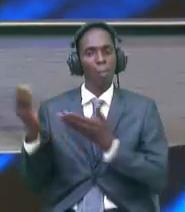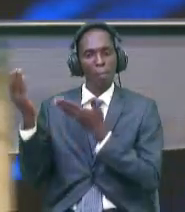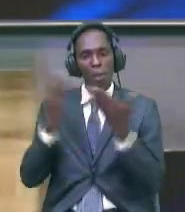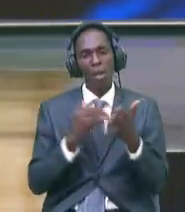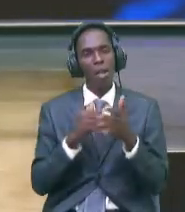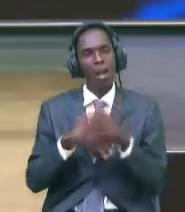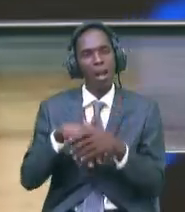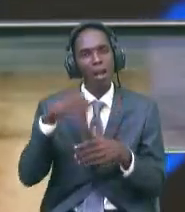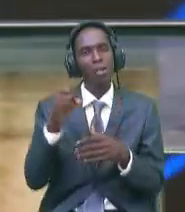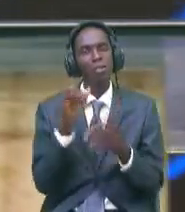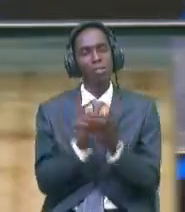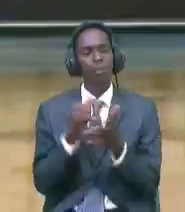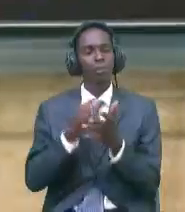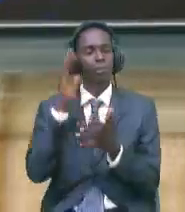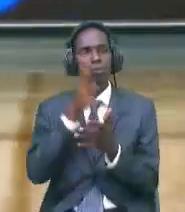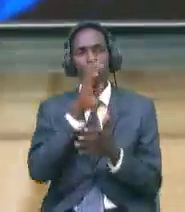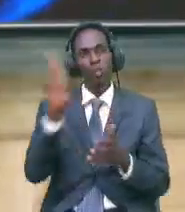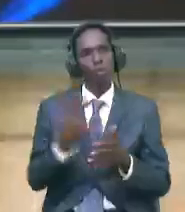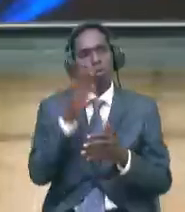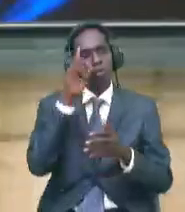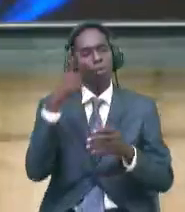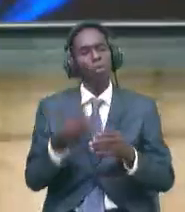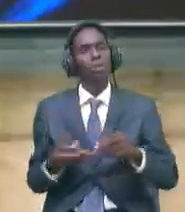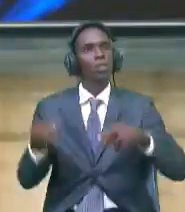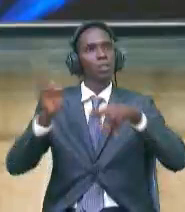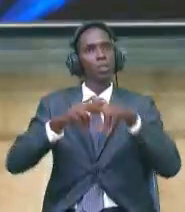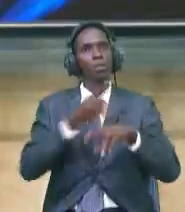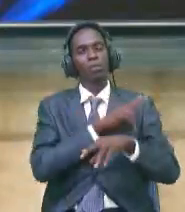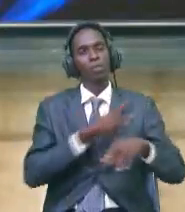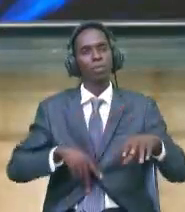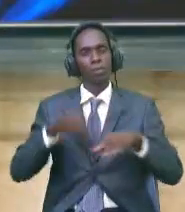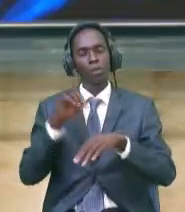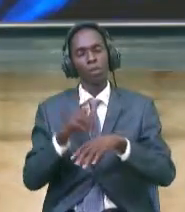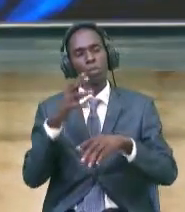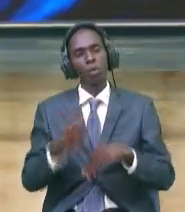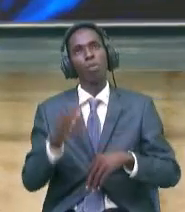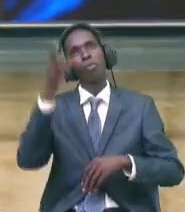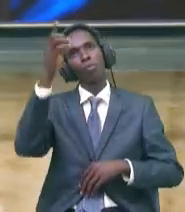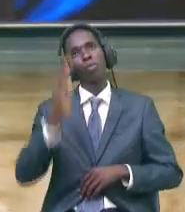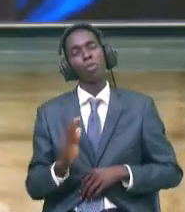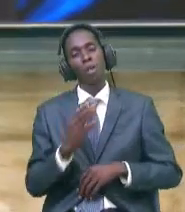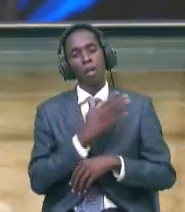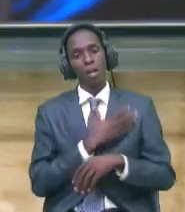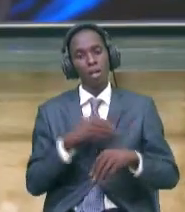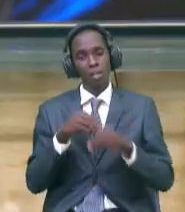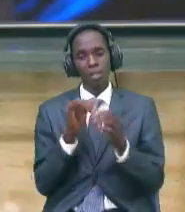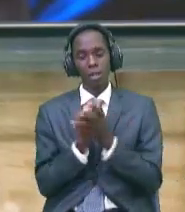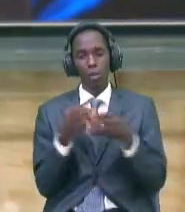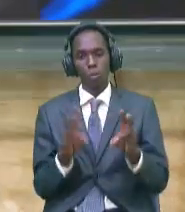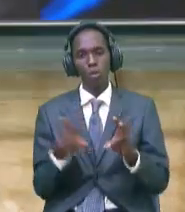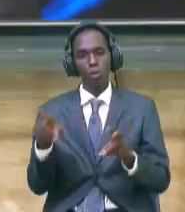will be used for the expansion of the kingdom of God. And in that way, you consecrate. In that way, you